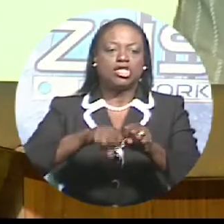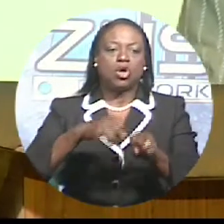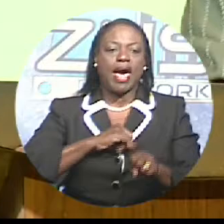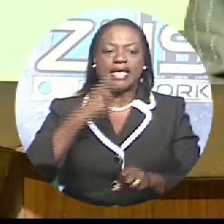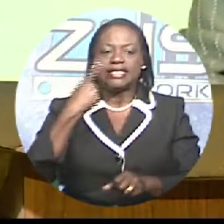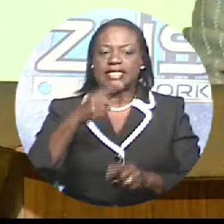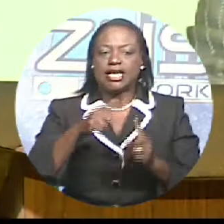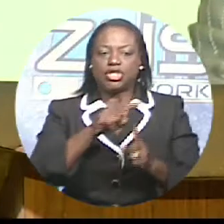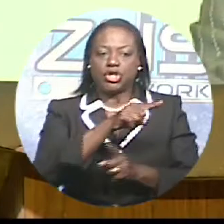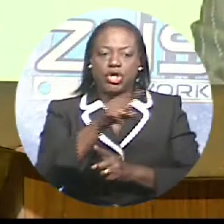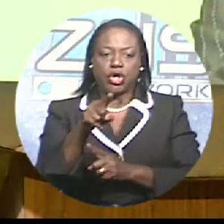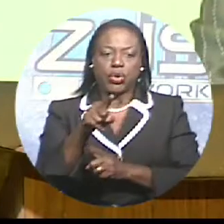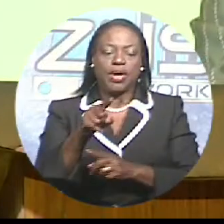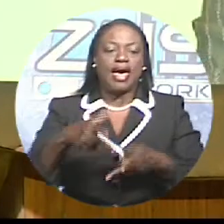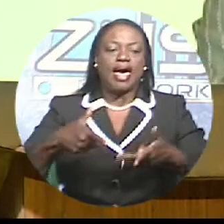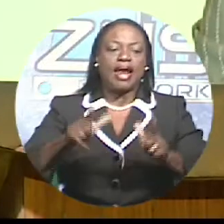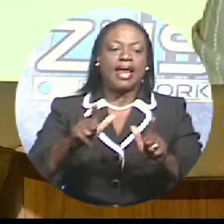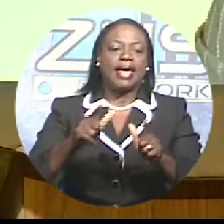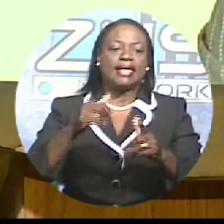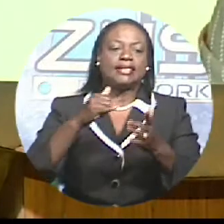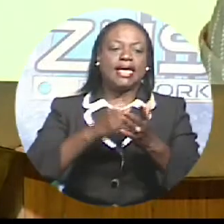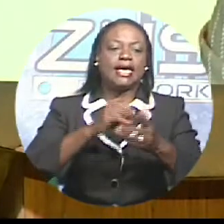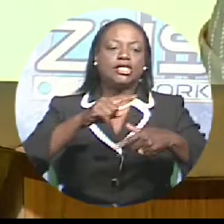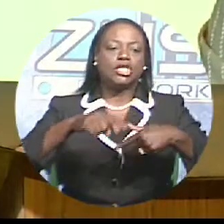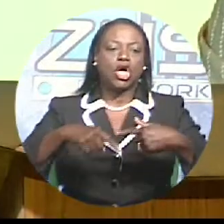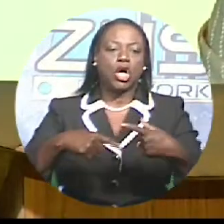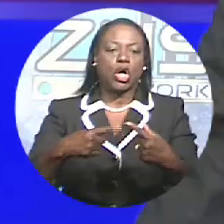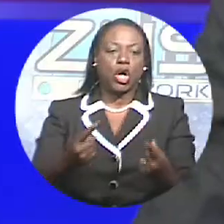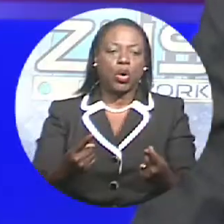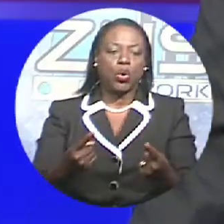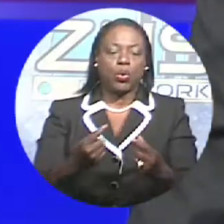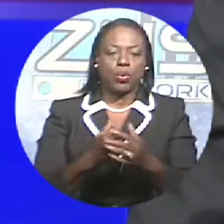to you, let it go.